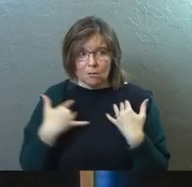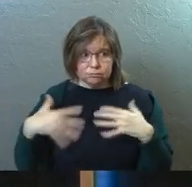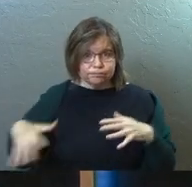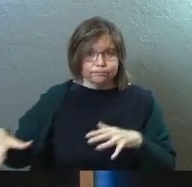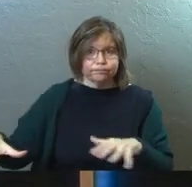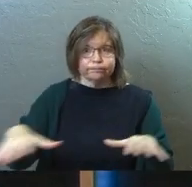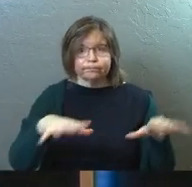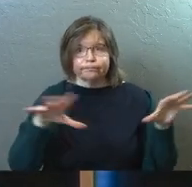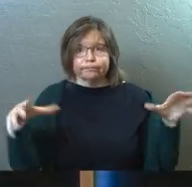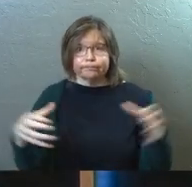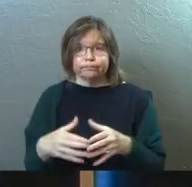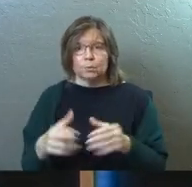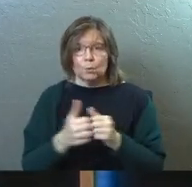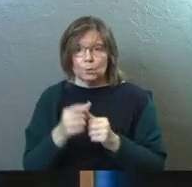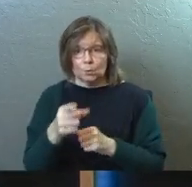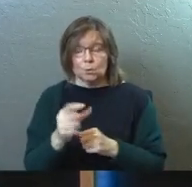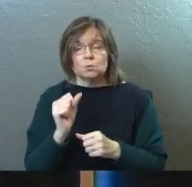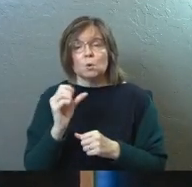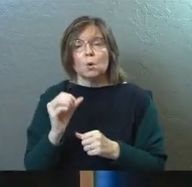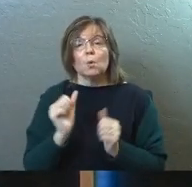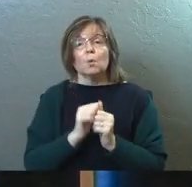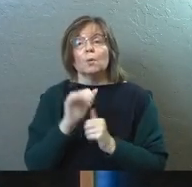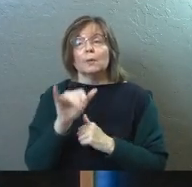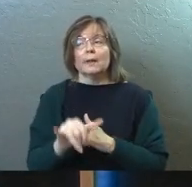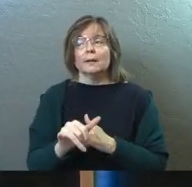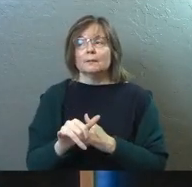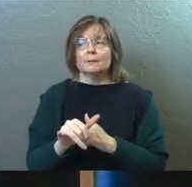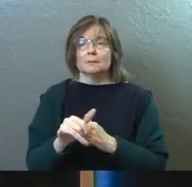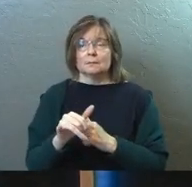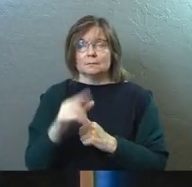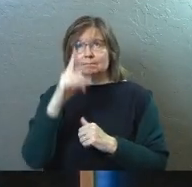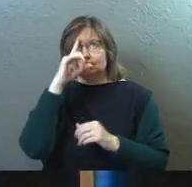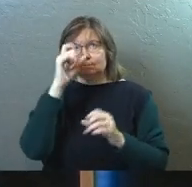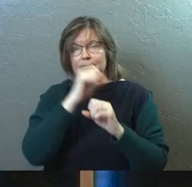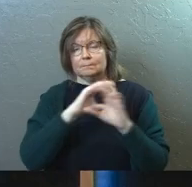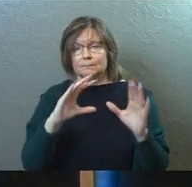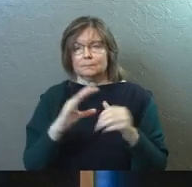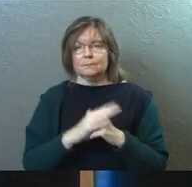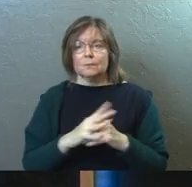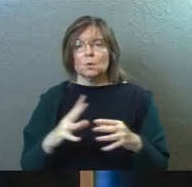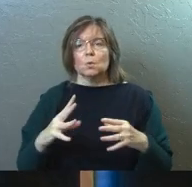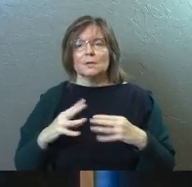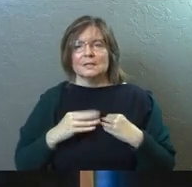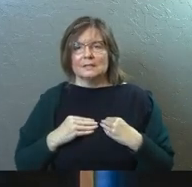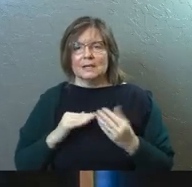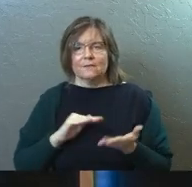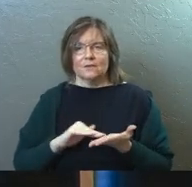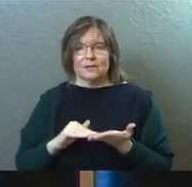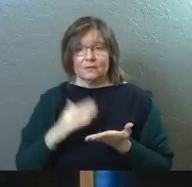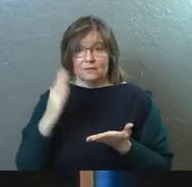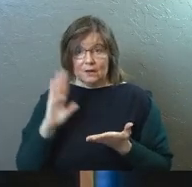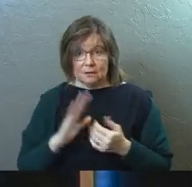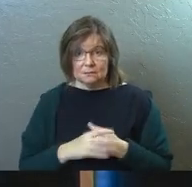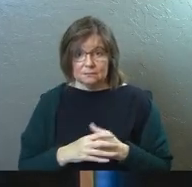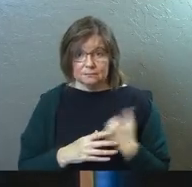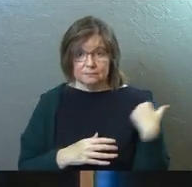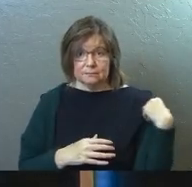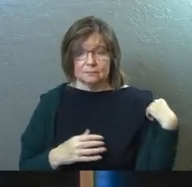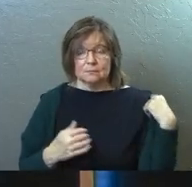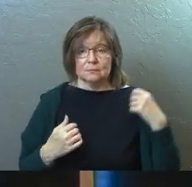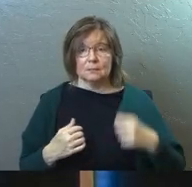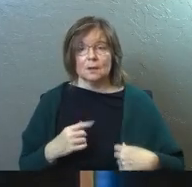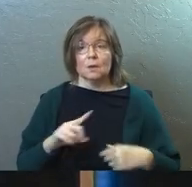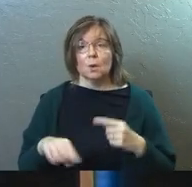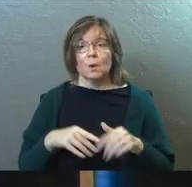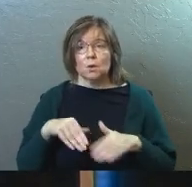you. So with that in mind, receive the forgiveness of God.